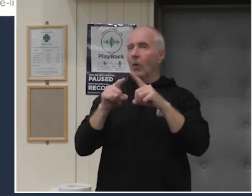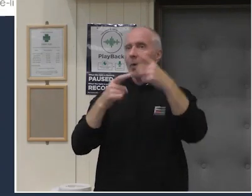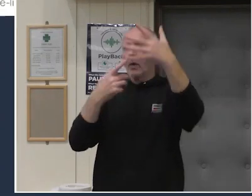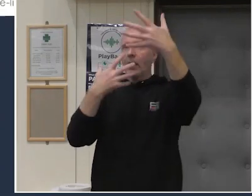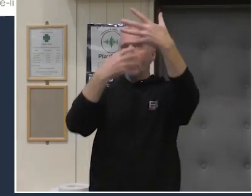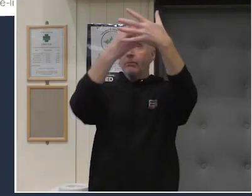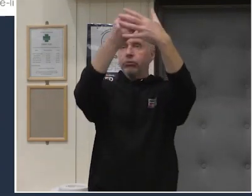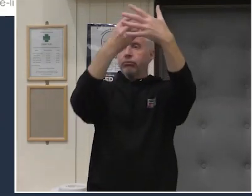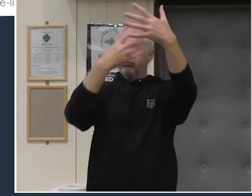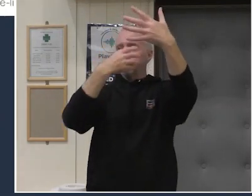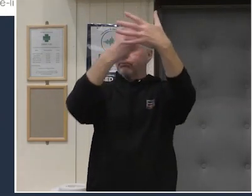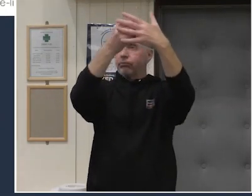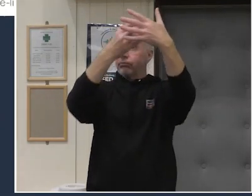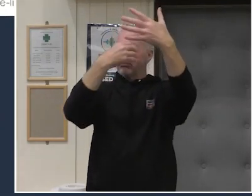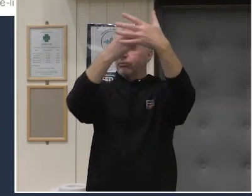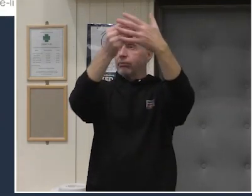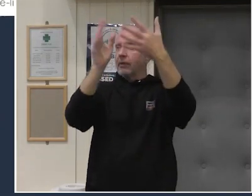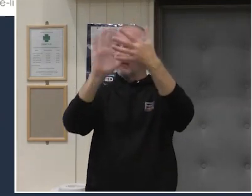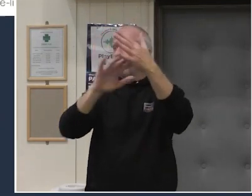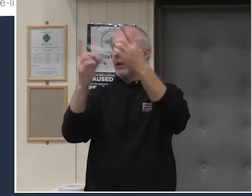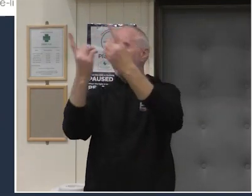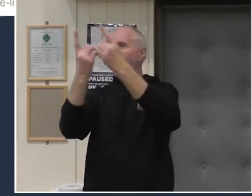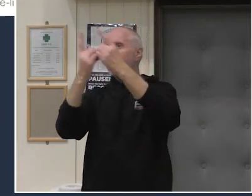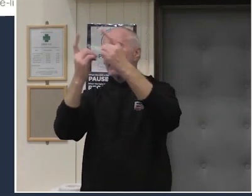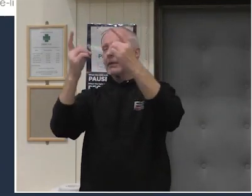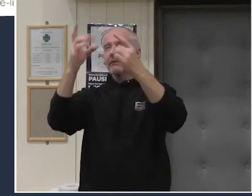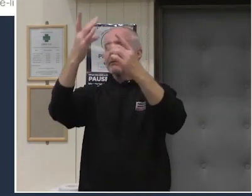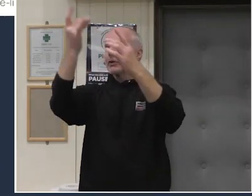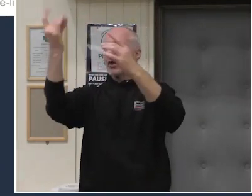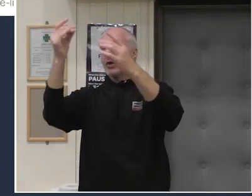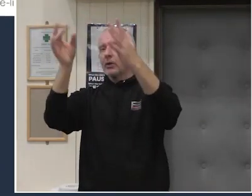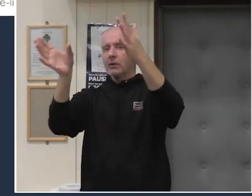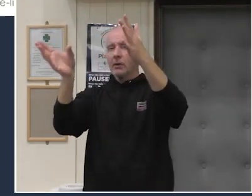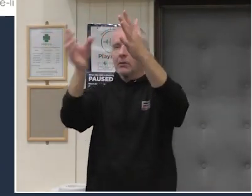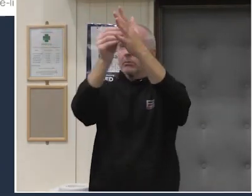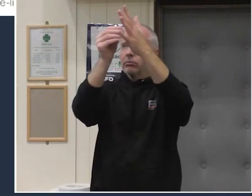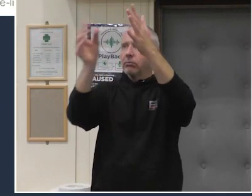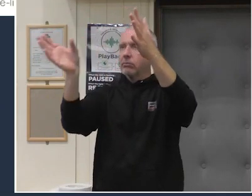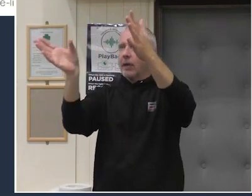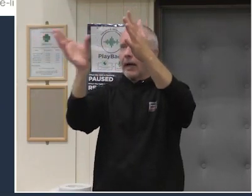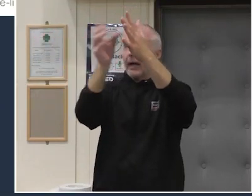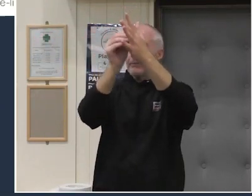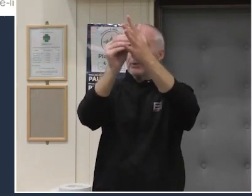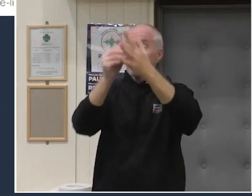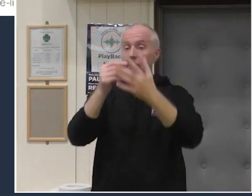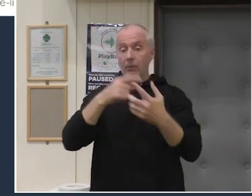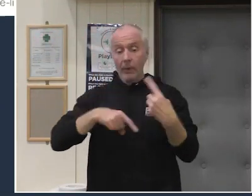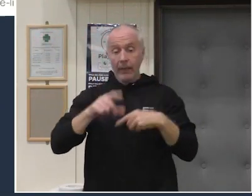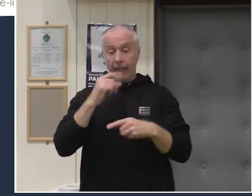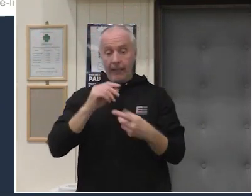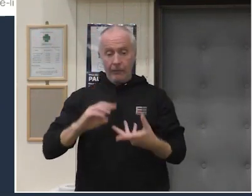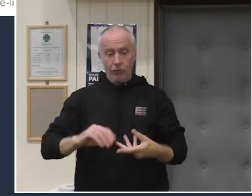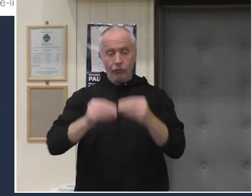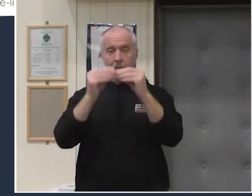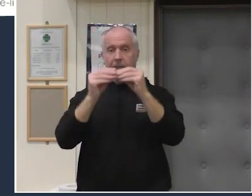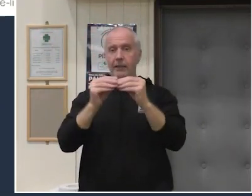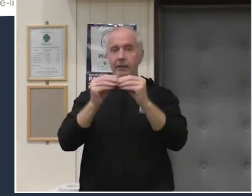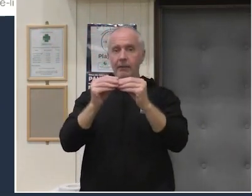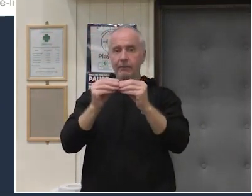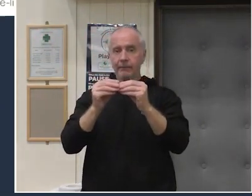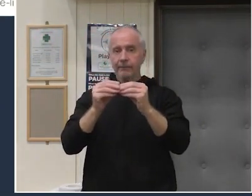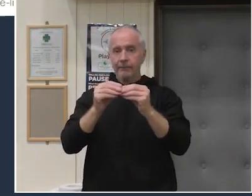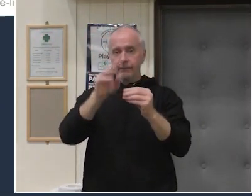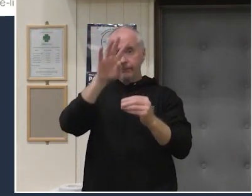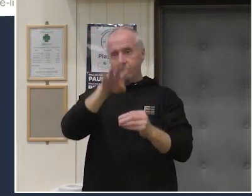bits coming from other objects such as stars. Well, we can map this out, and what we would